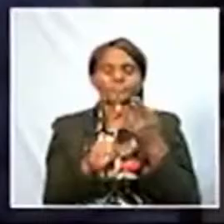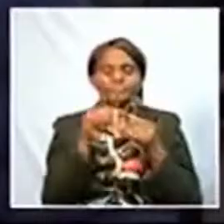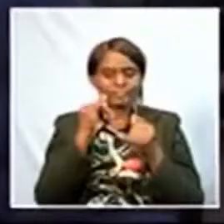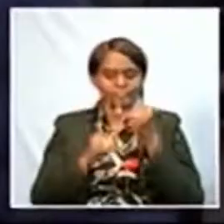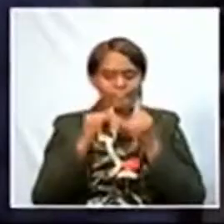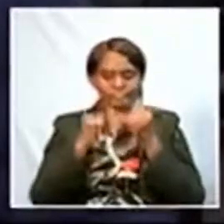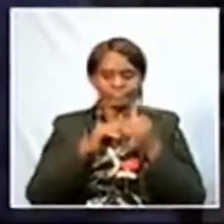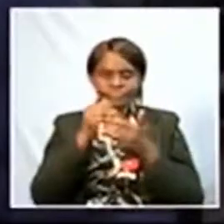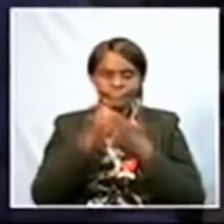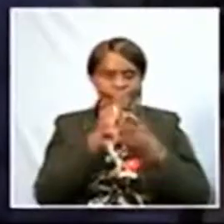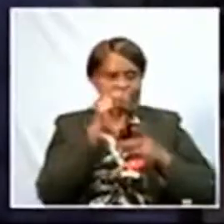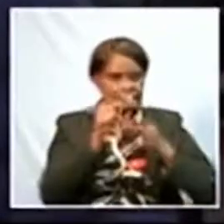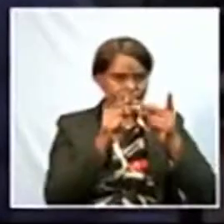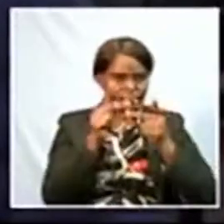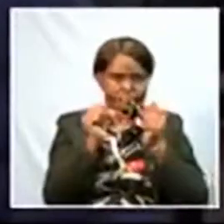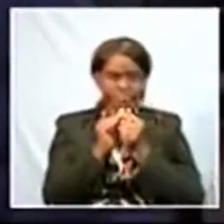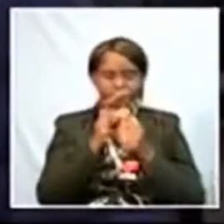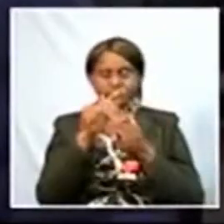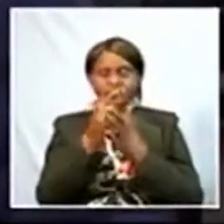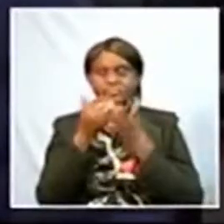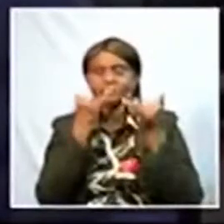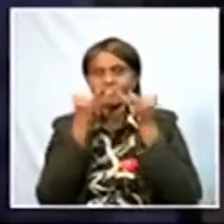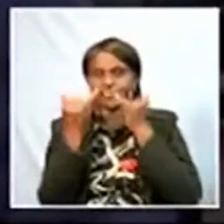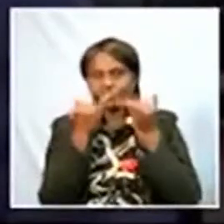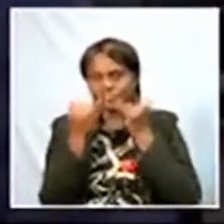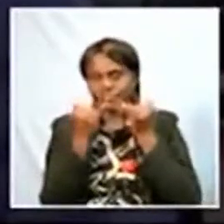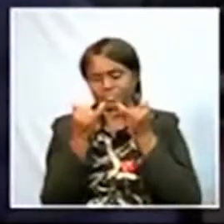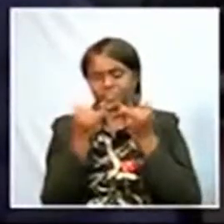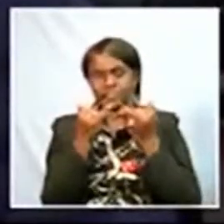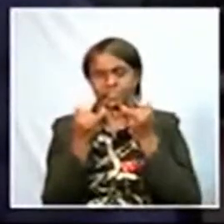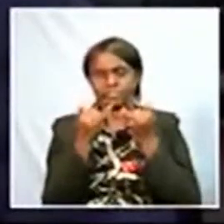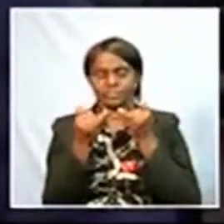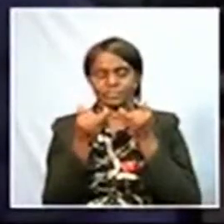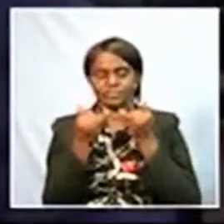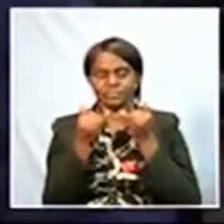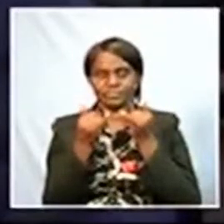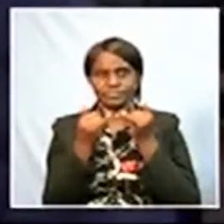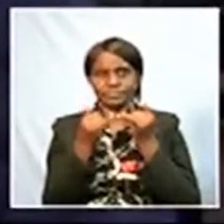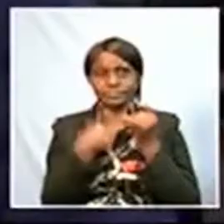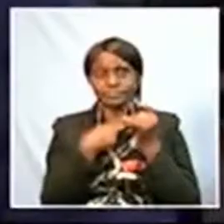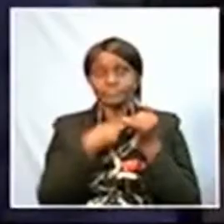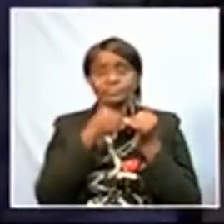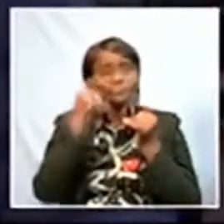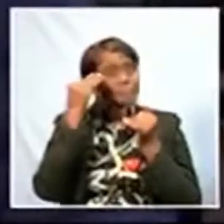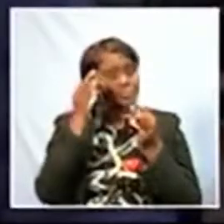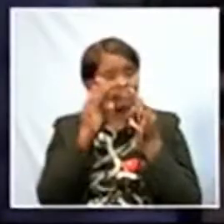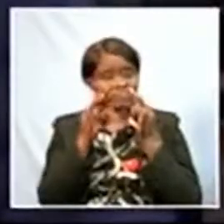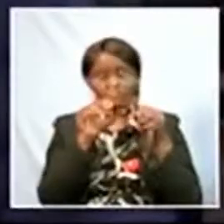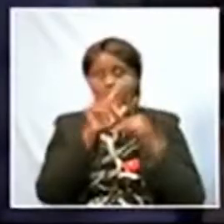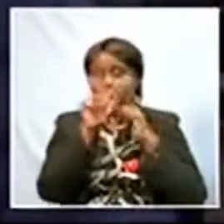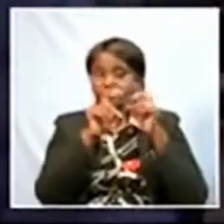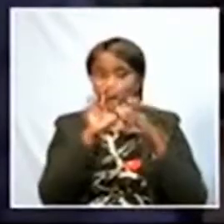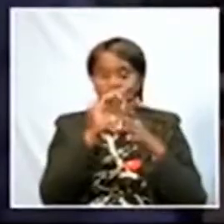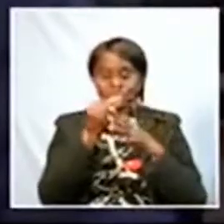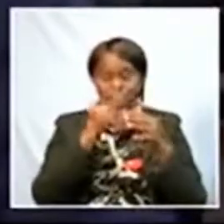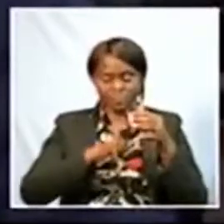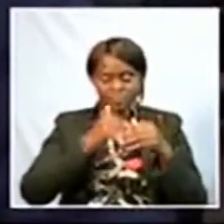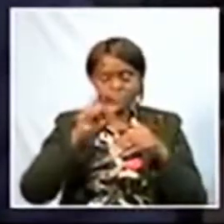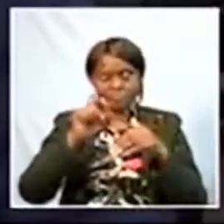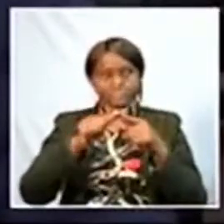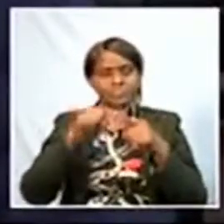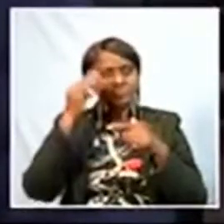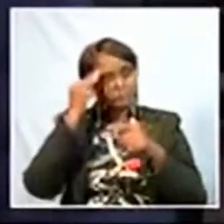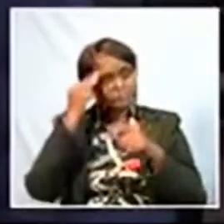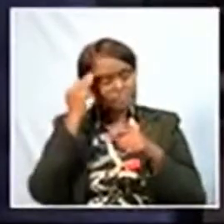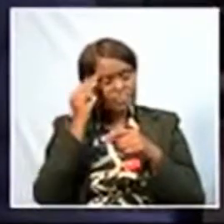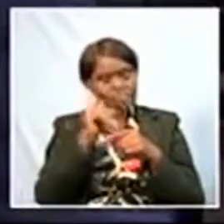all the process with all these irregularities. Okay. I don't know if it's a question or answer, Chairman, but we need to know why